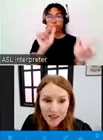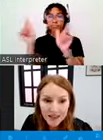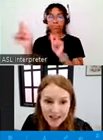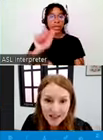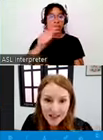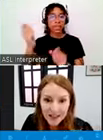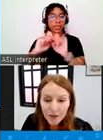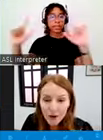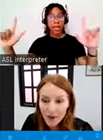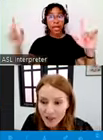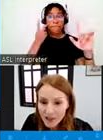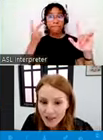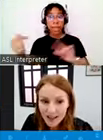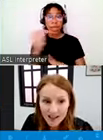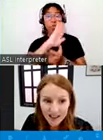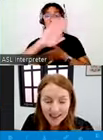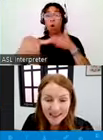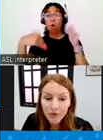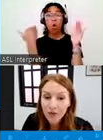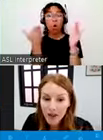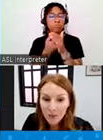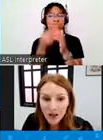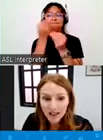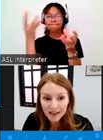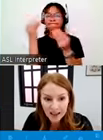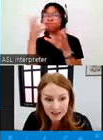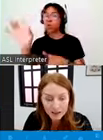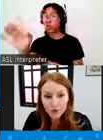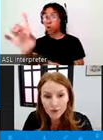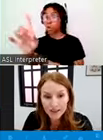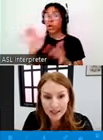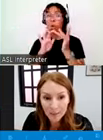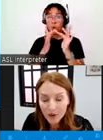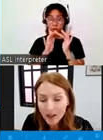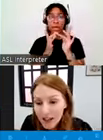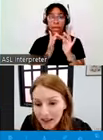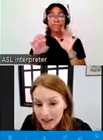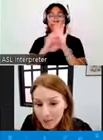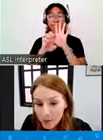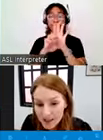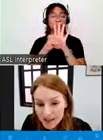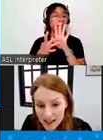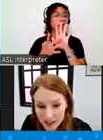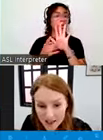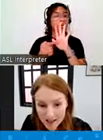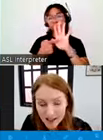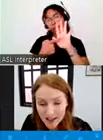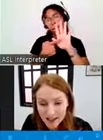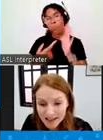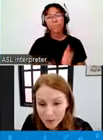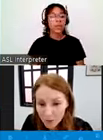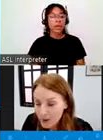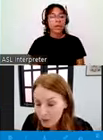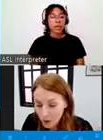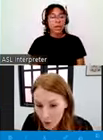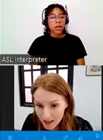you will see that the information is available online. So for example, this presentation